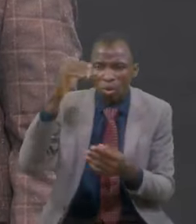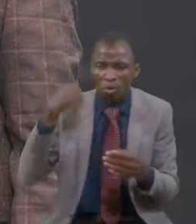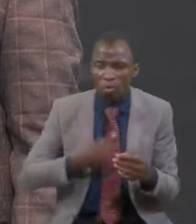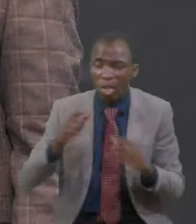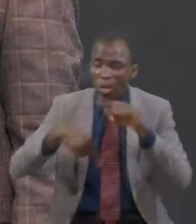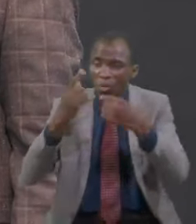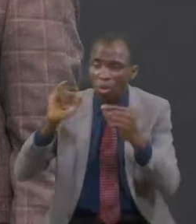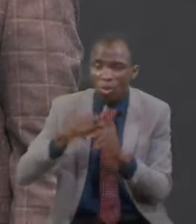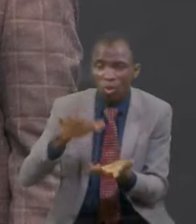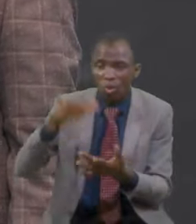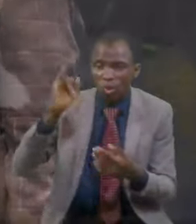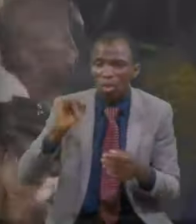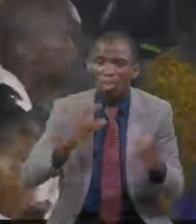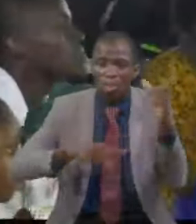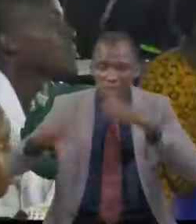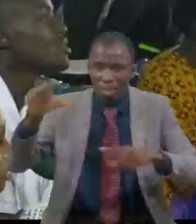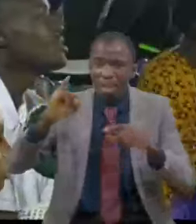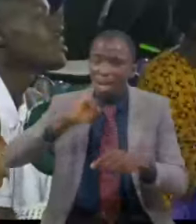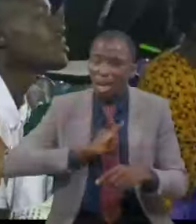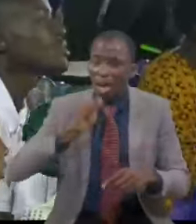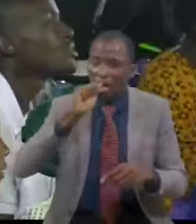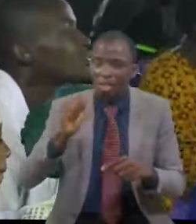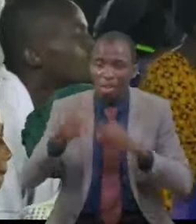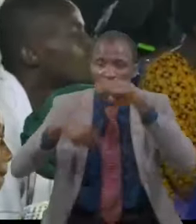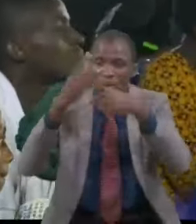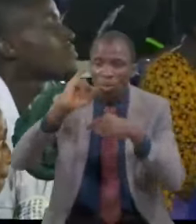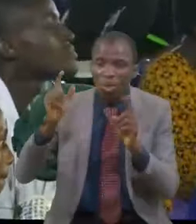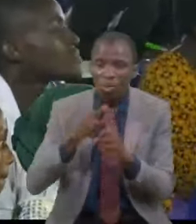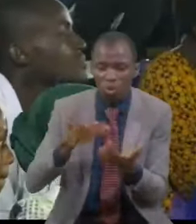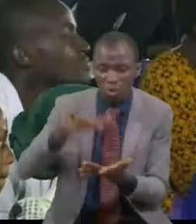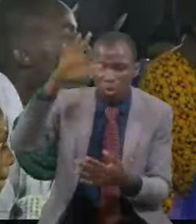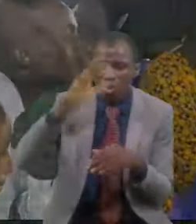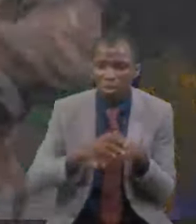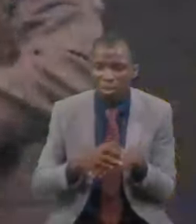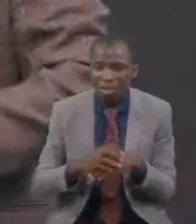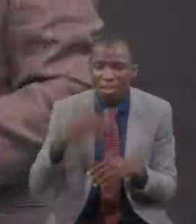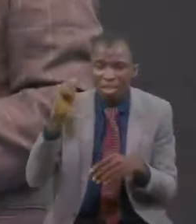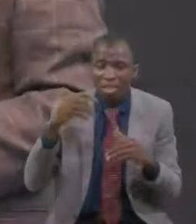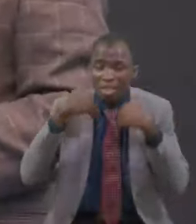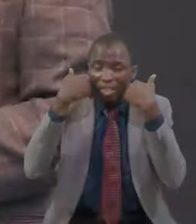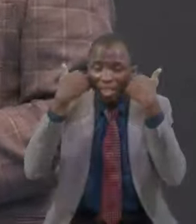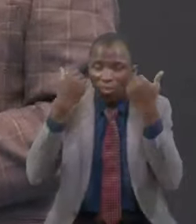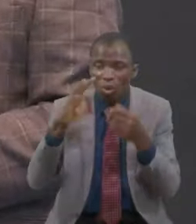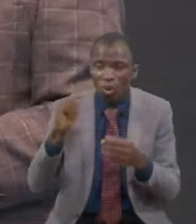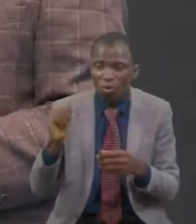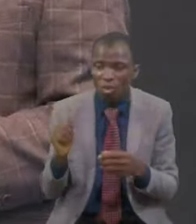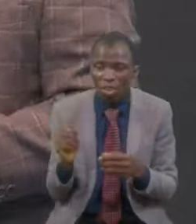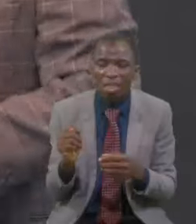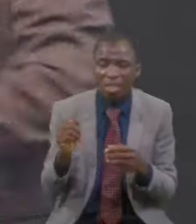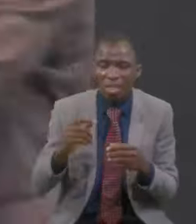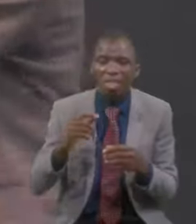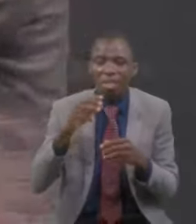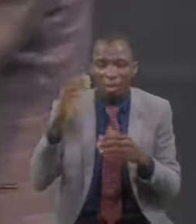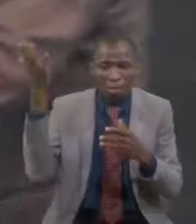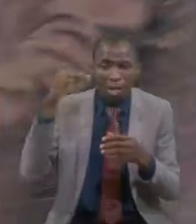I am going to glory. The shame of the past will not hold you down.